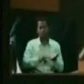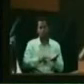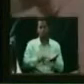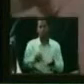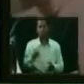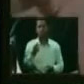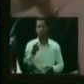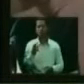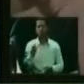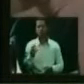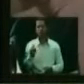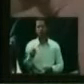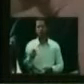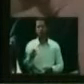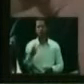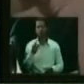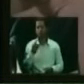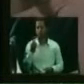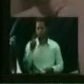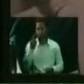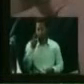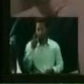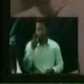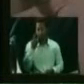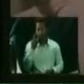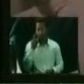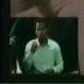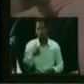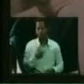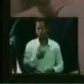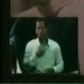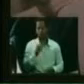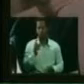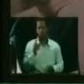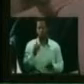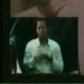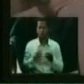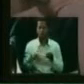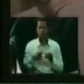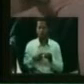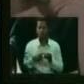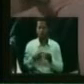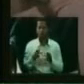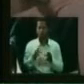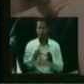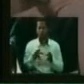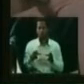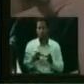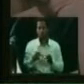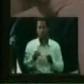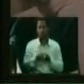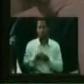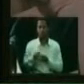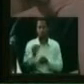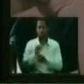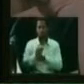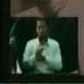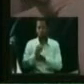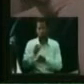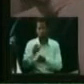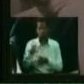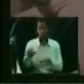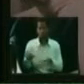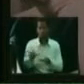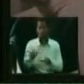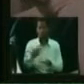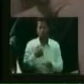we talked last week about the position that Ms. Handler occupies and the work that she has done, and yes,